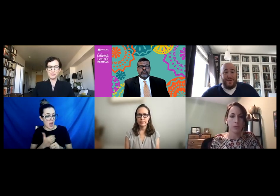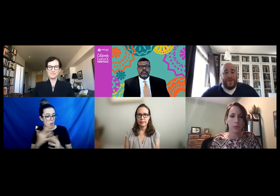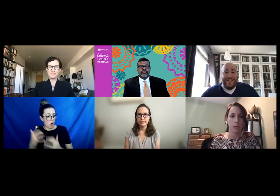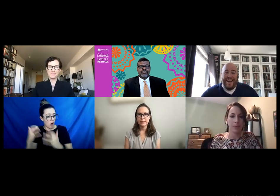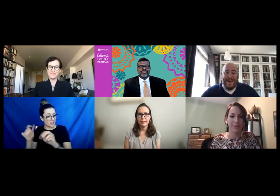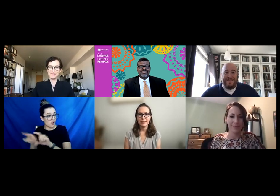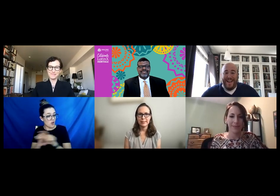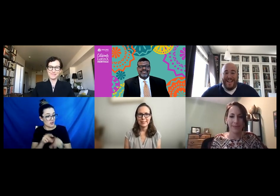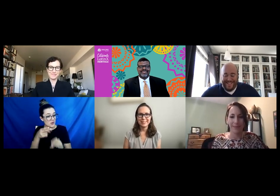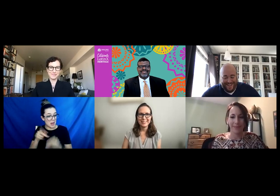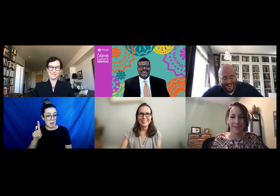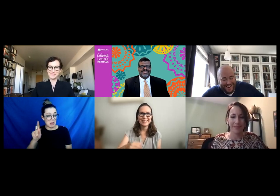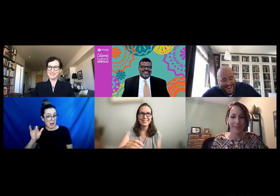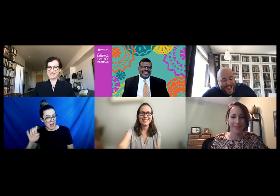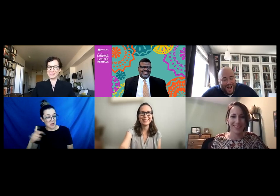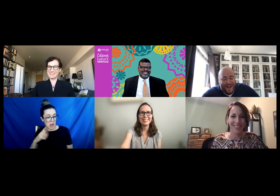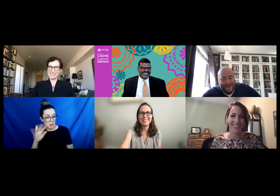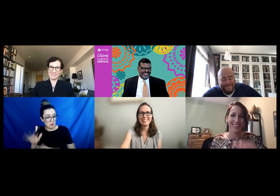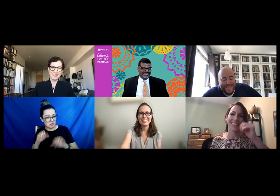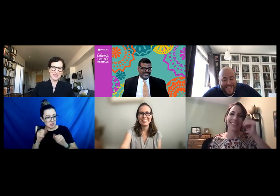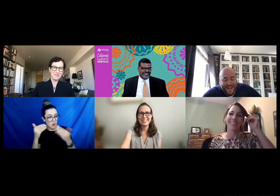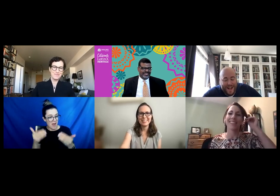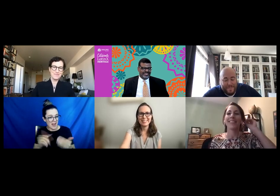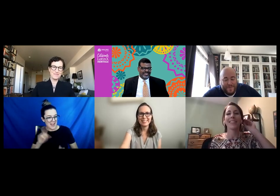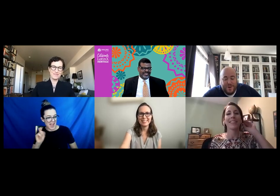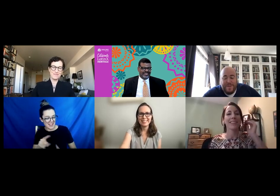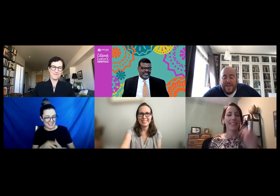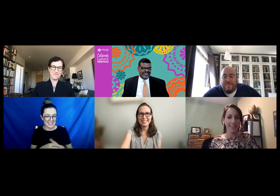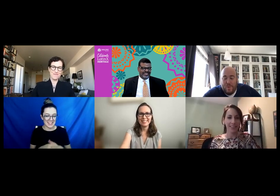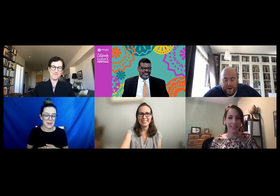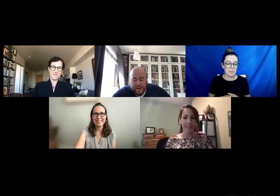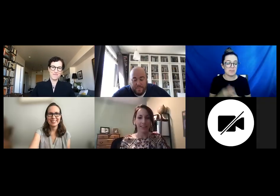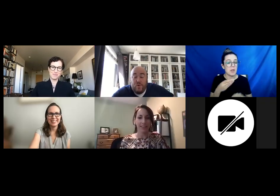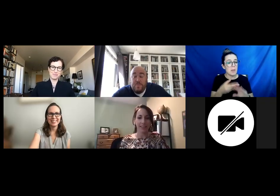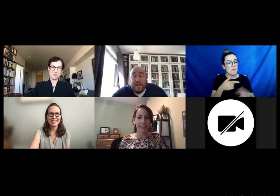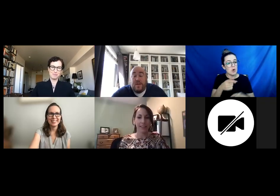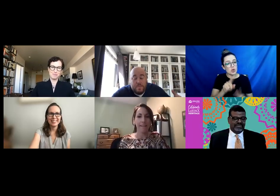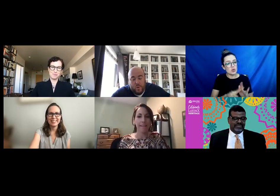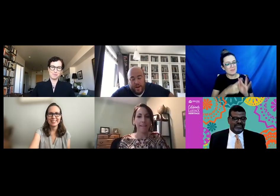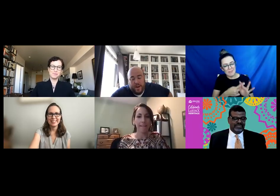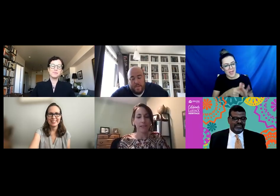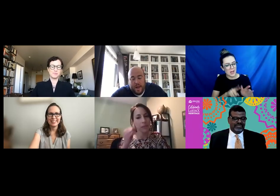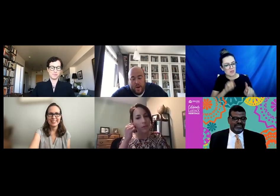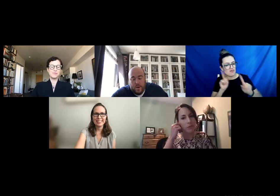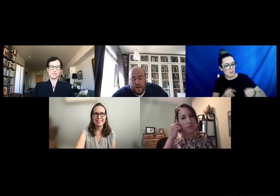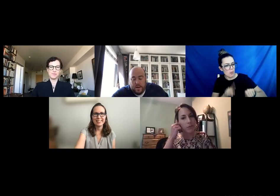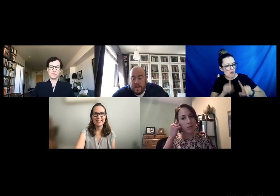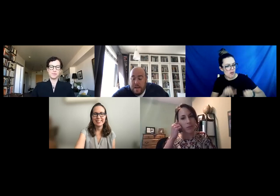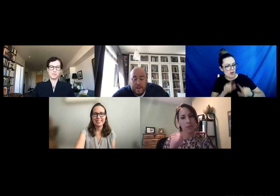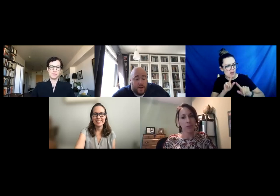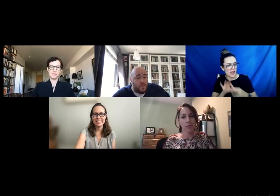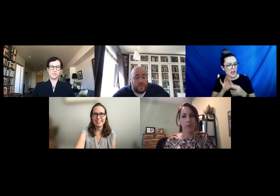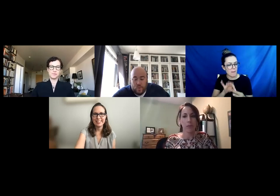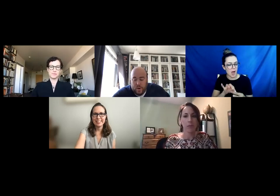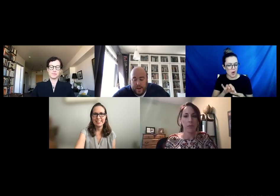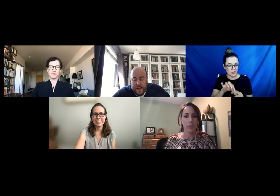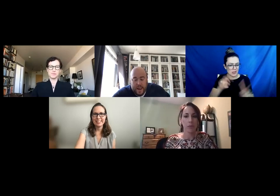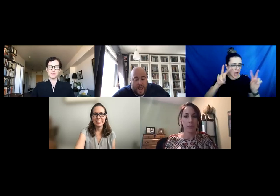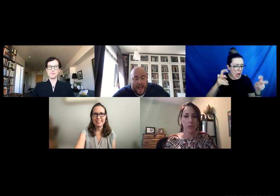Kyle. So I'm going to ask it. Before you begin reporting about a topic